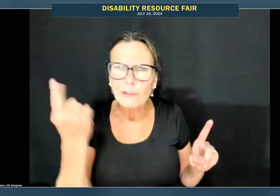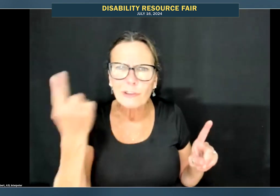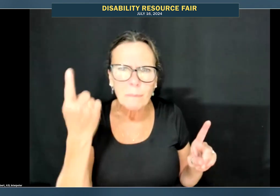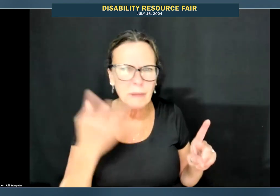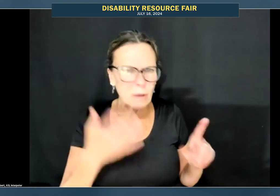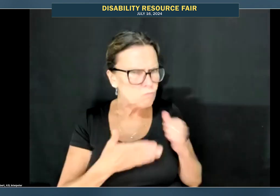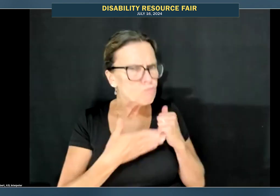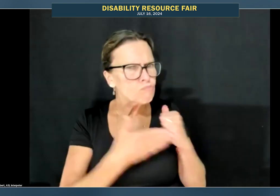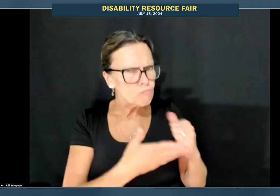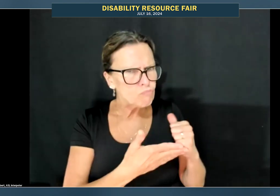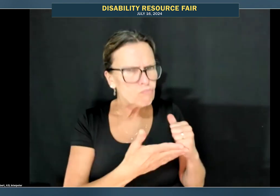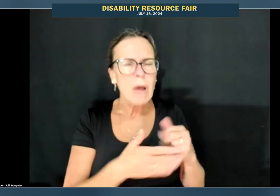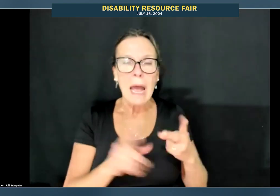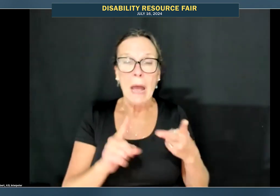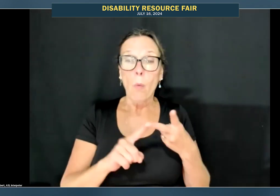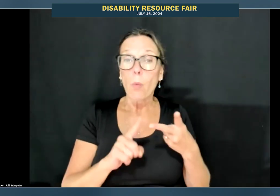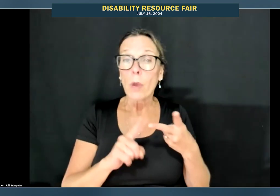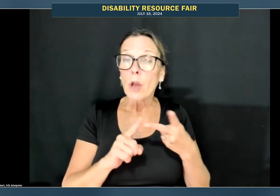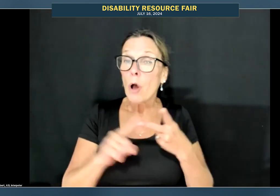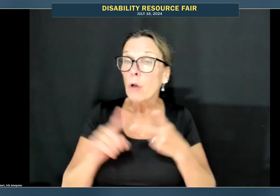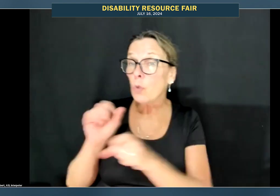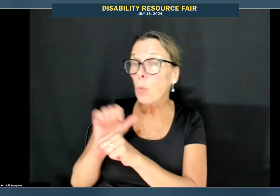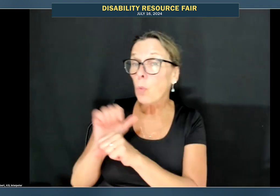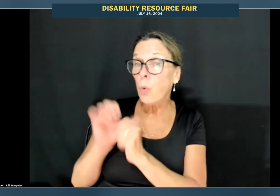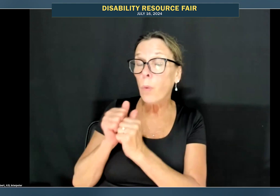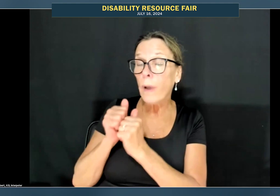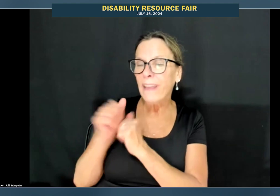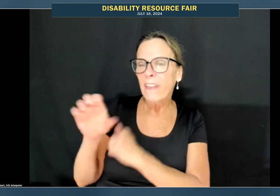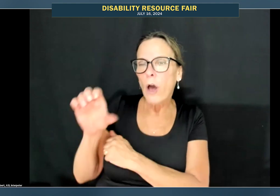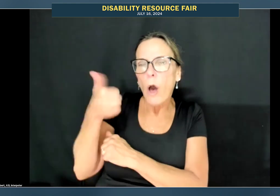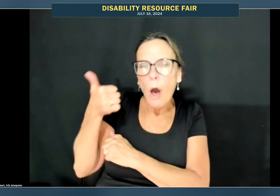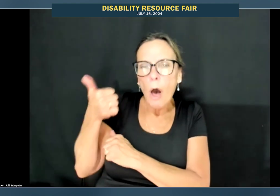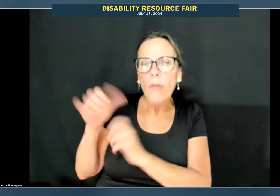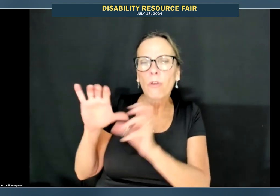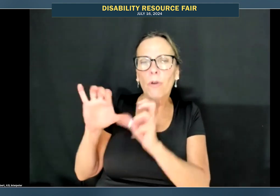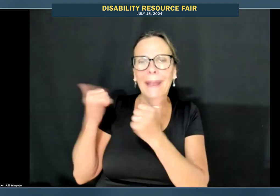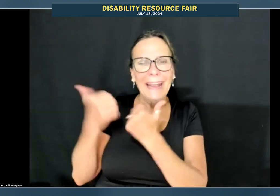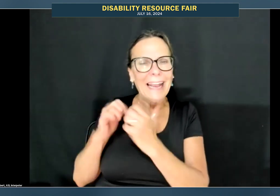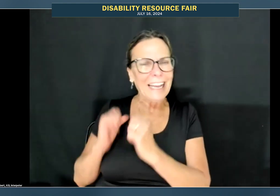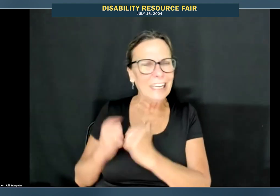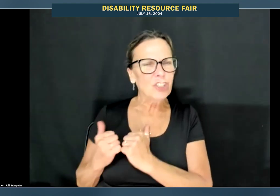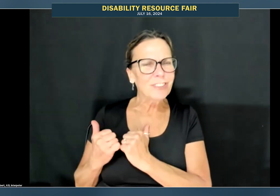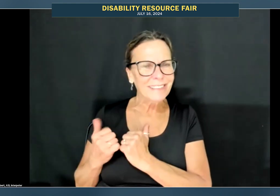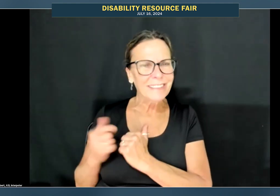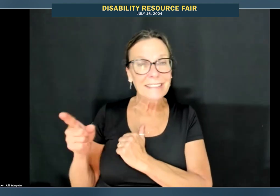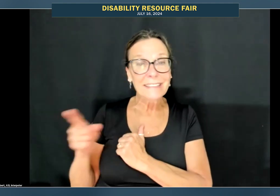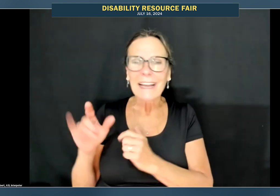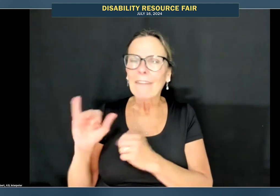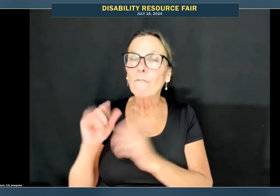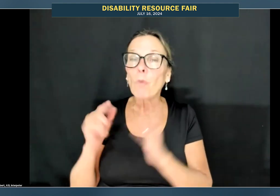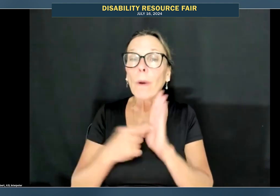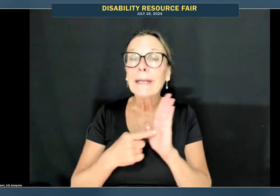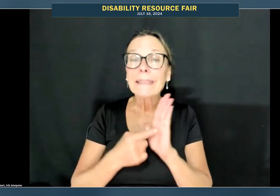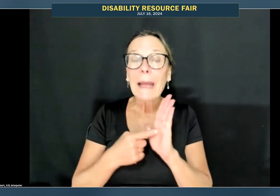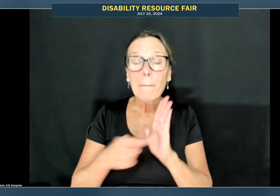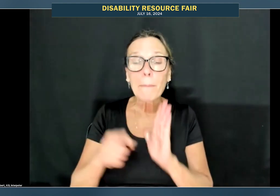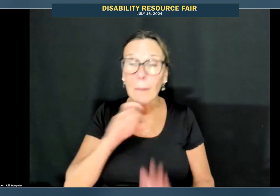also work with other agencies like the Elder Services,